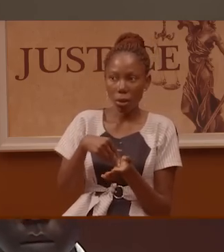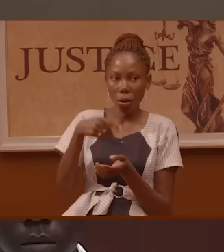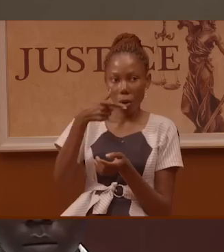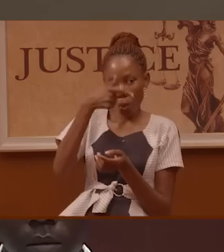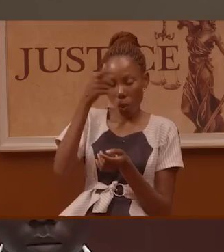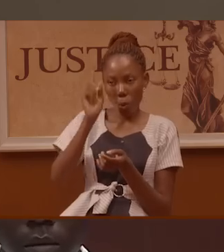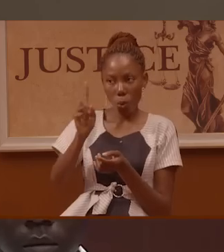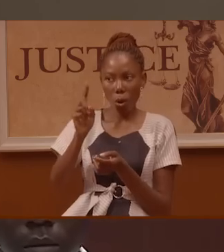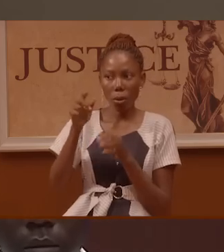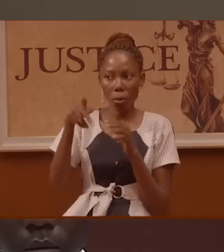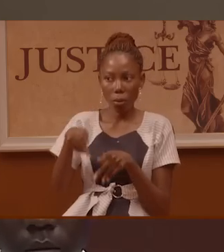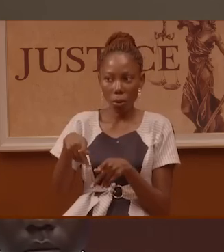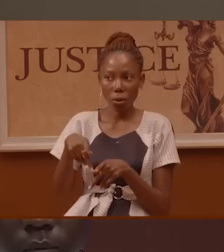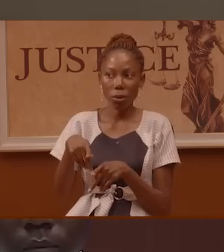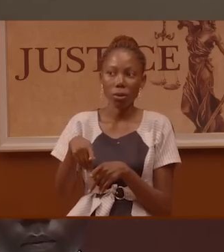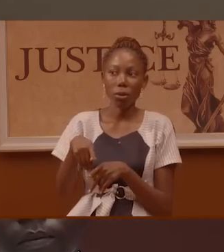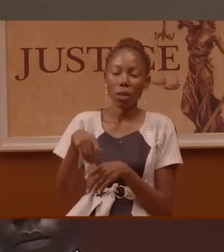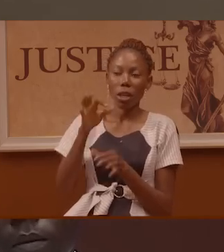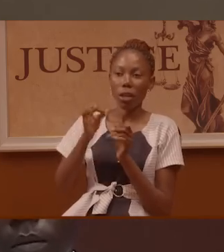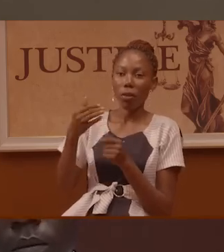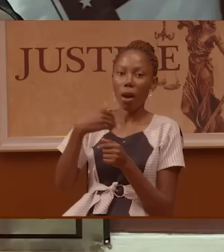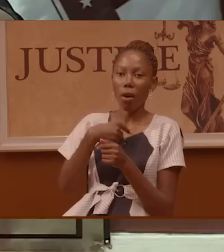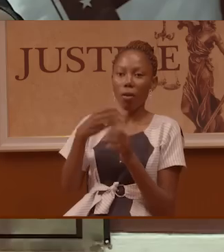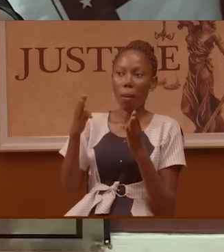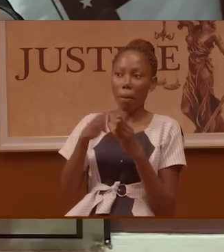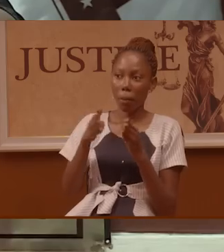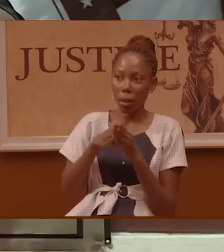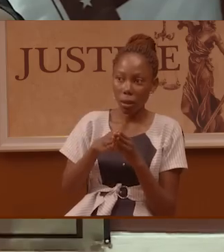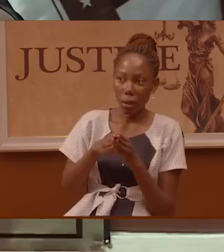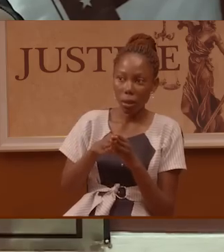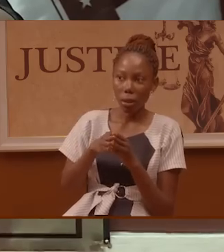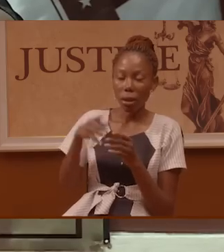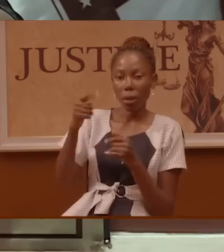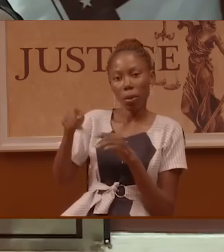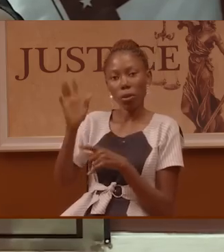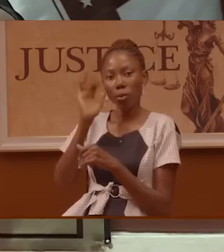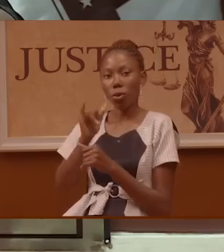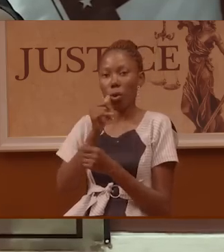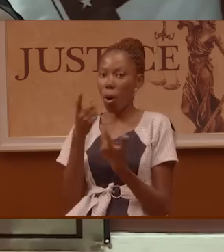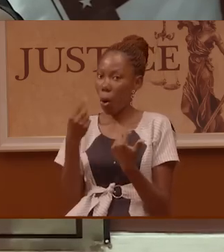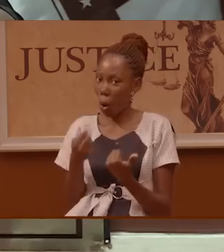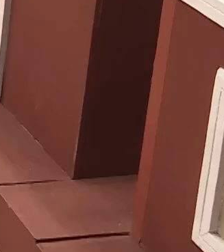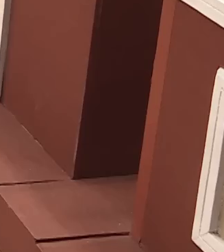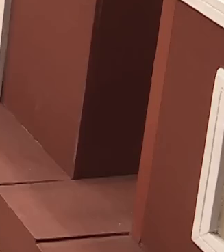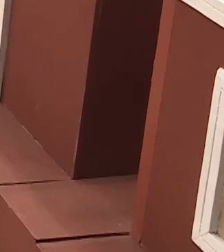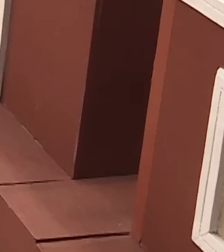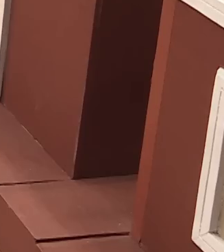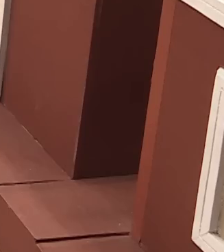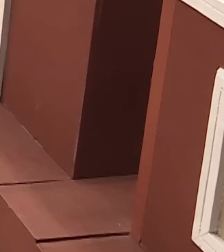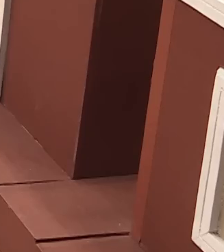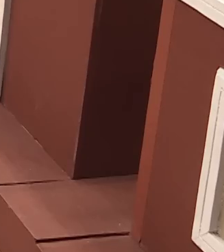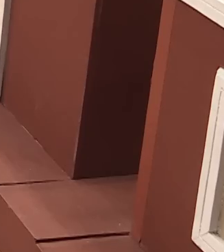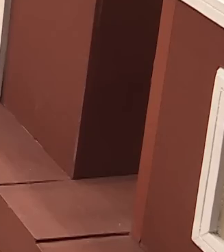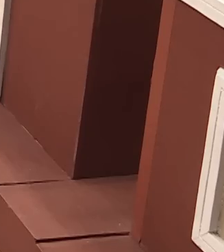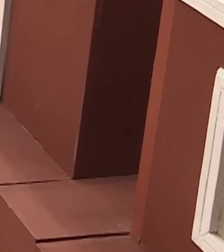IDM. Because in several occasions when we call for meeting, he will not show up. Then in the issue